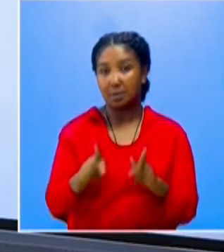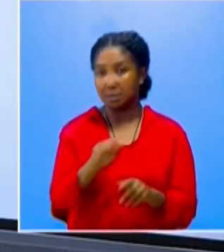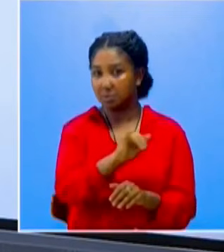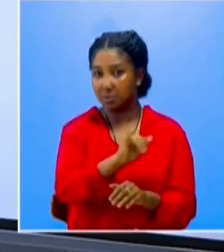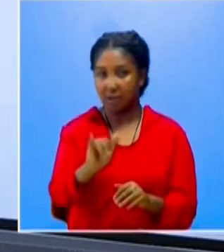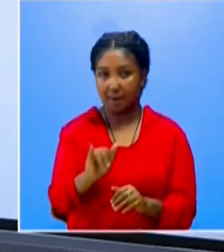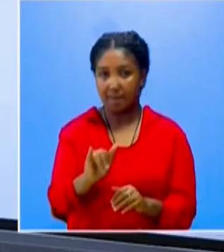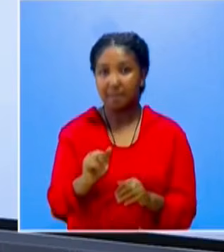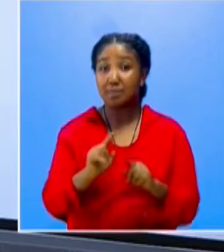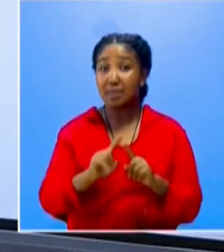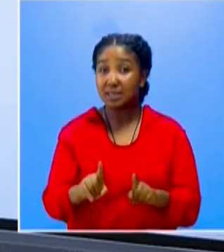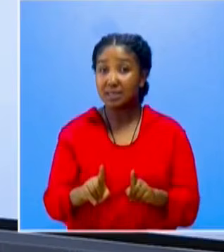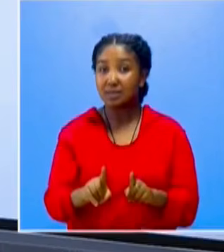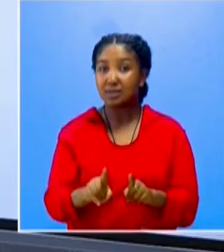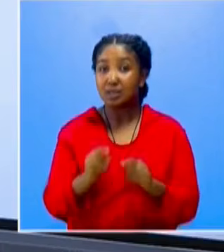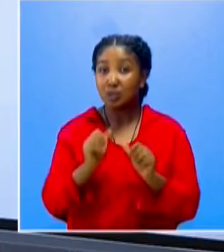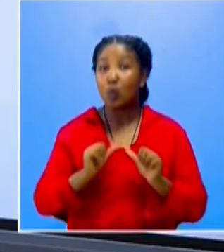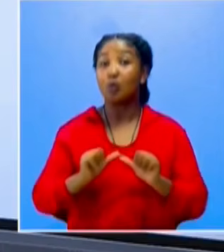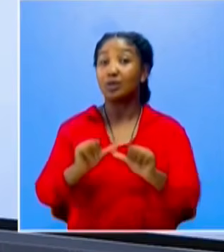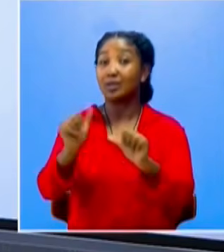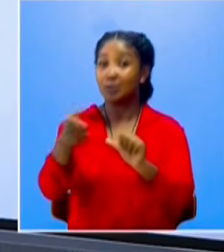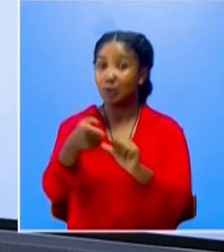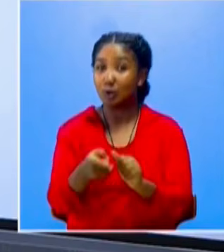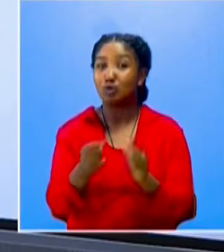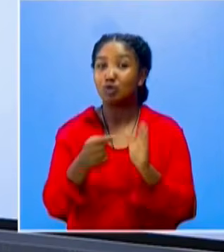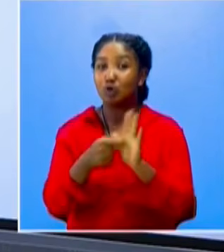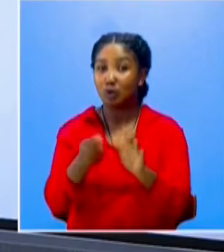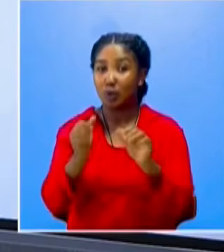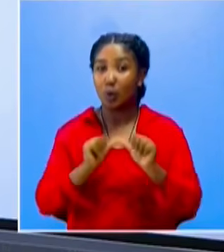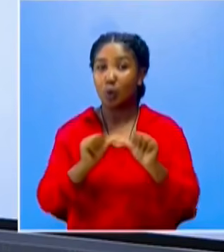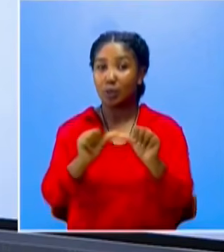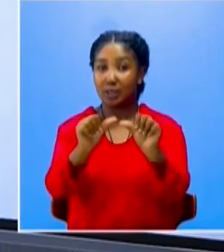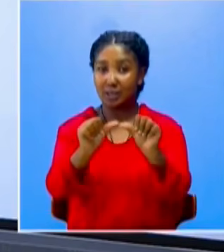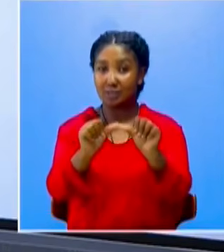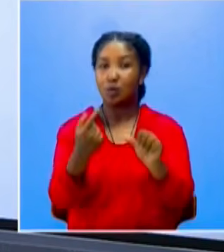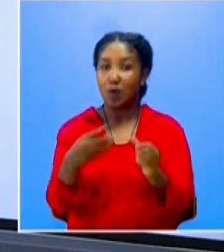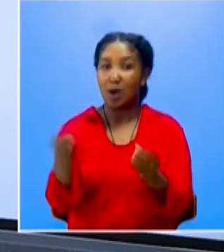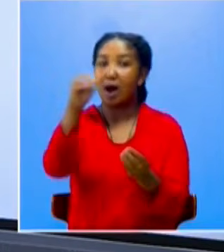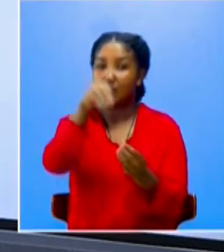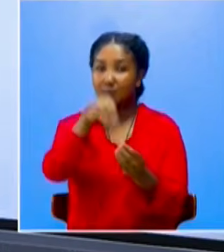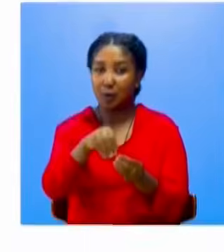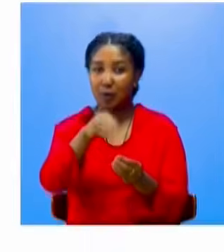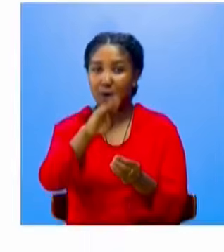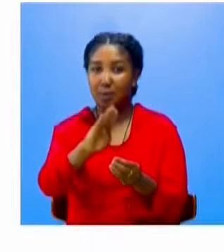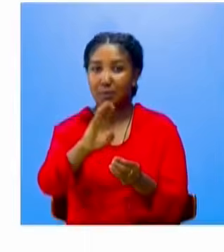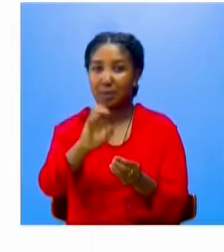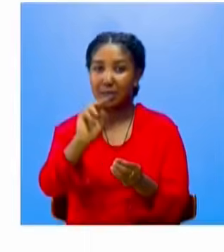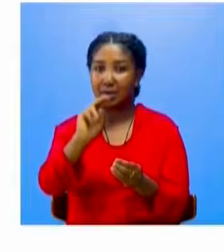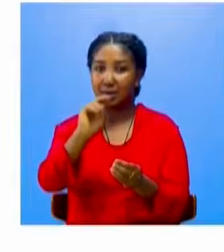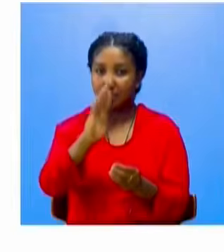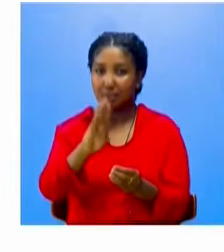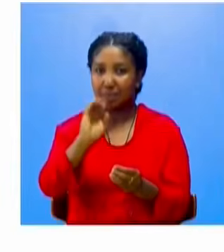right? But since it is continuous, to show the continuity, we add what? Being.